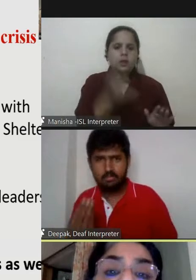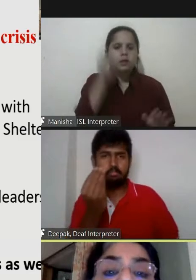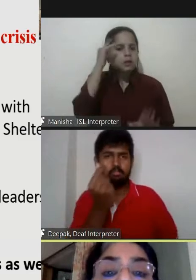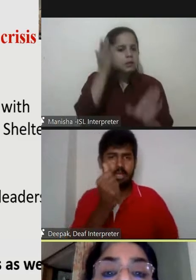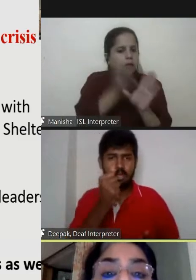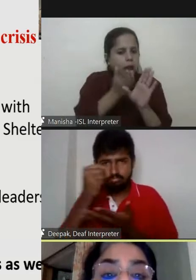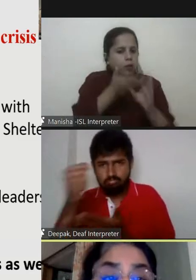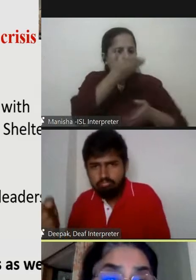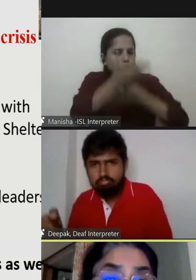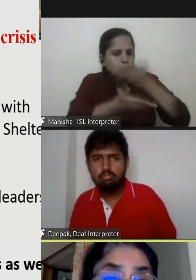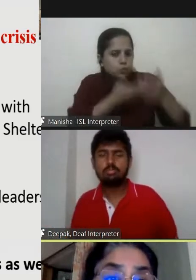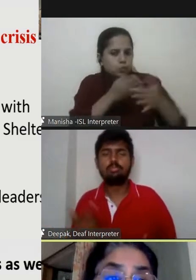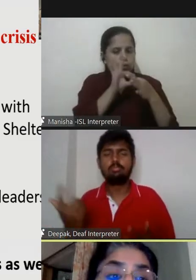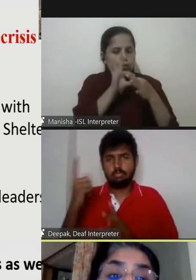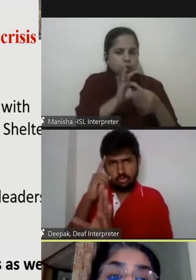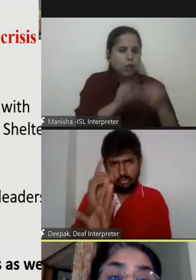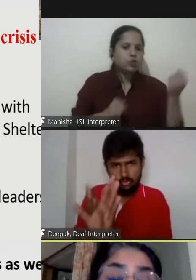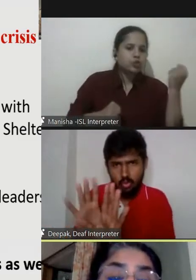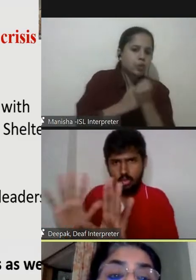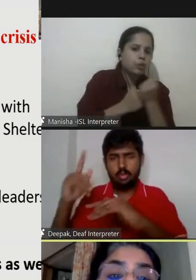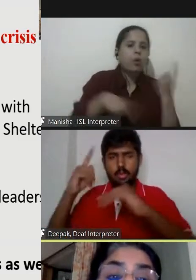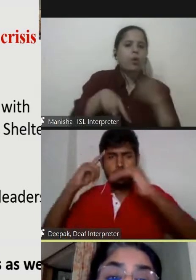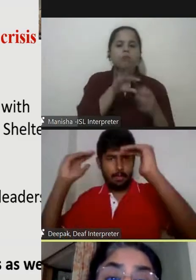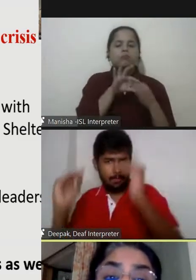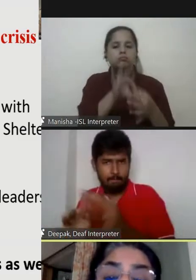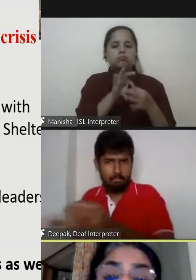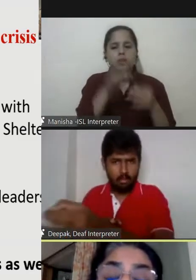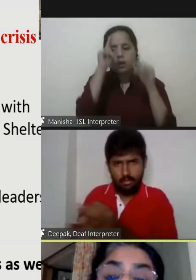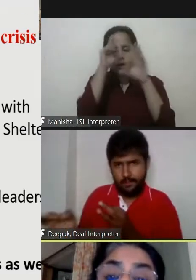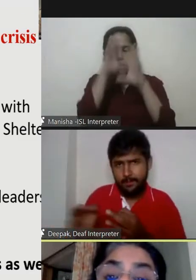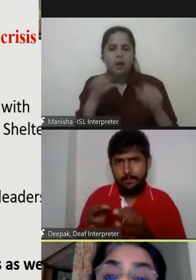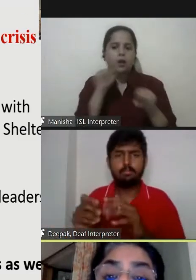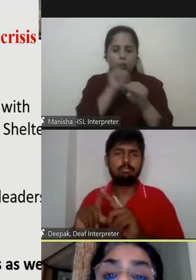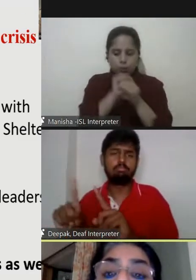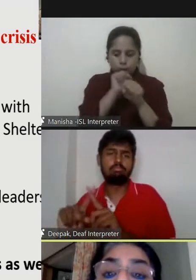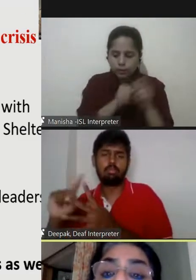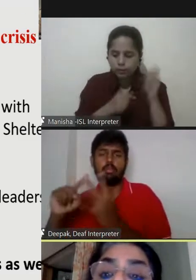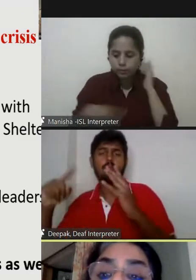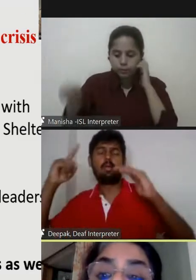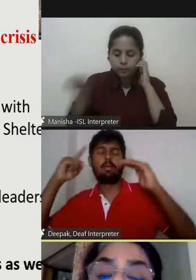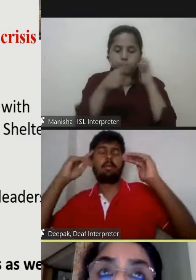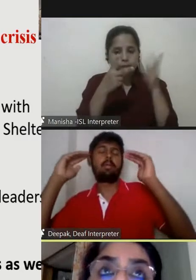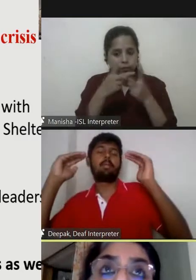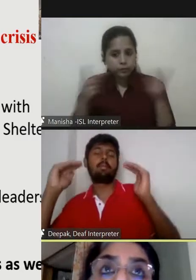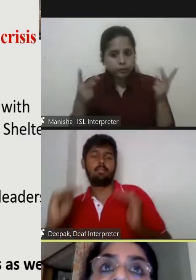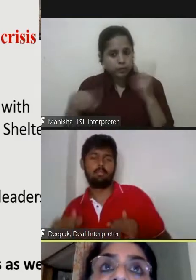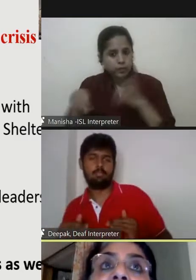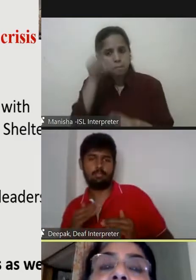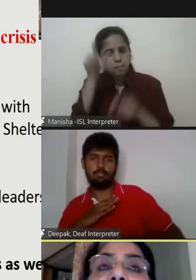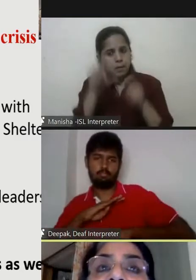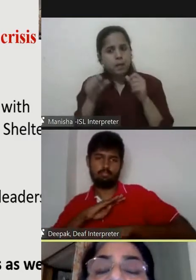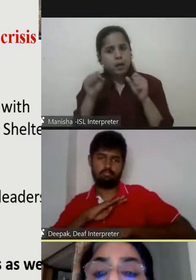and connect with relief work. The building and strengthening of community where people were able